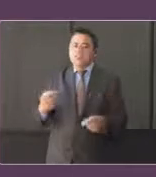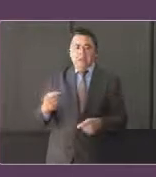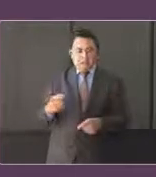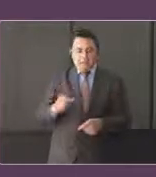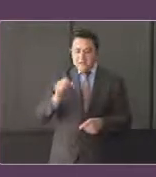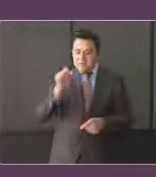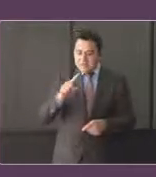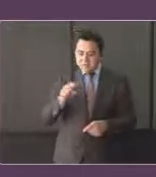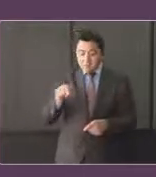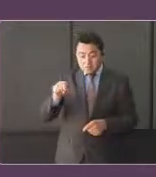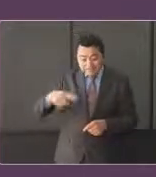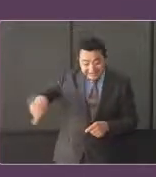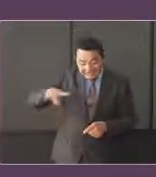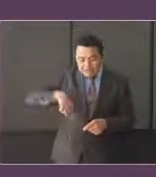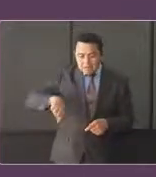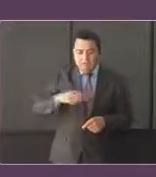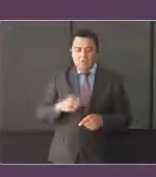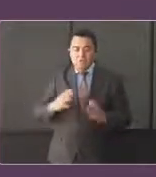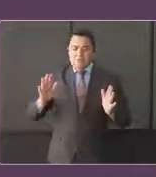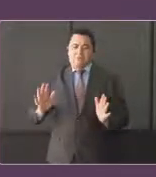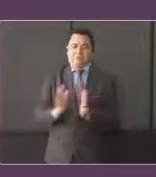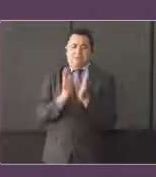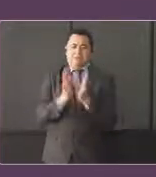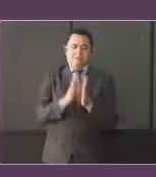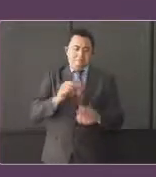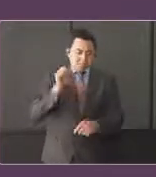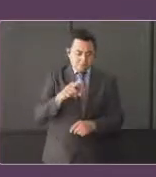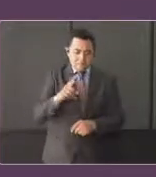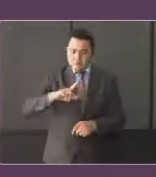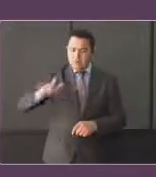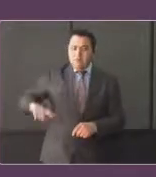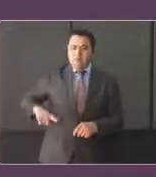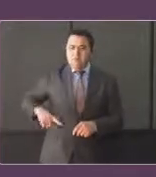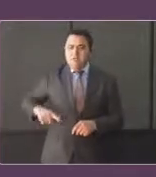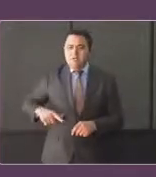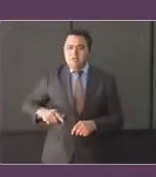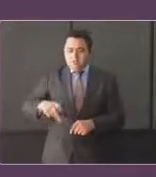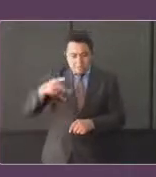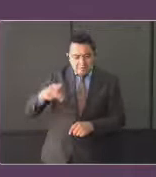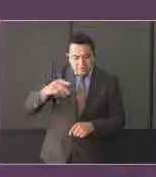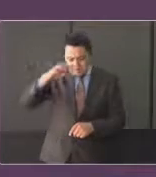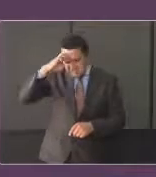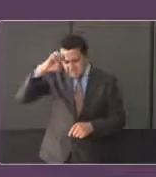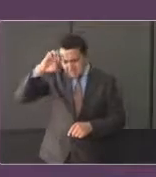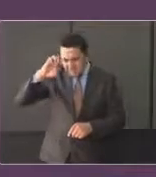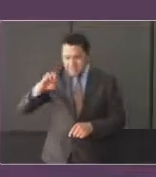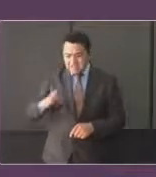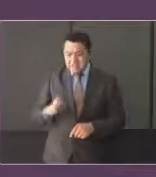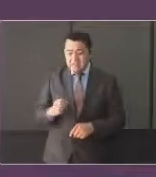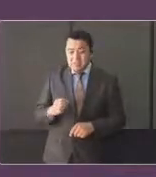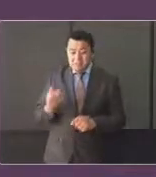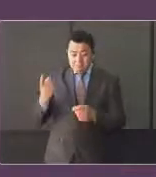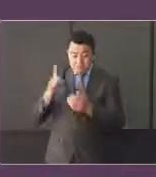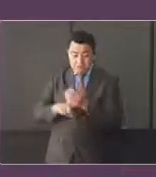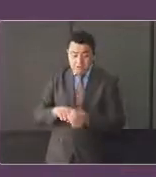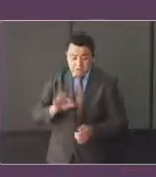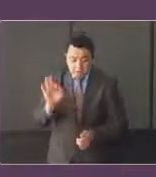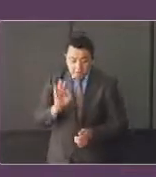contact with institutions and participative factors,